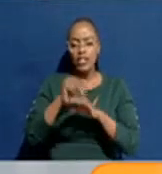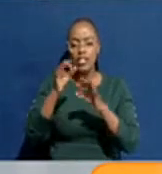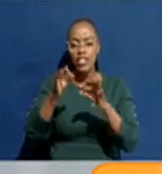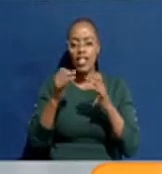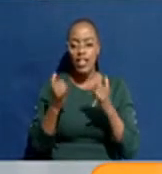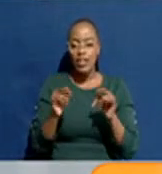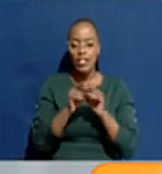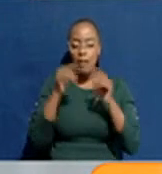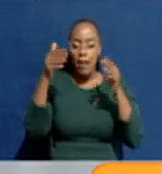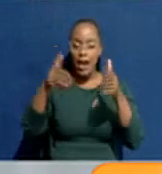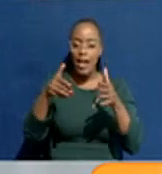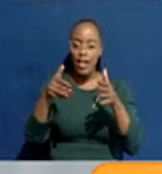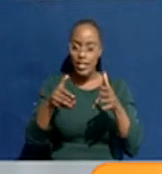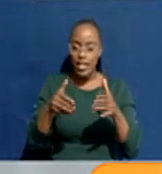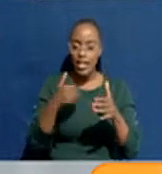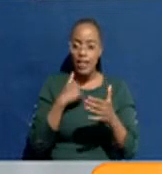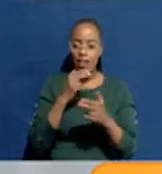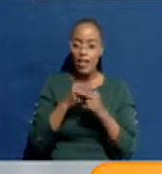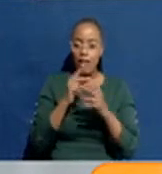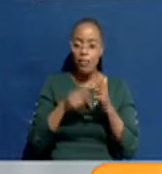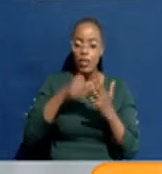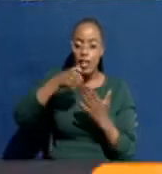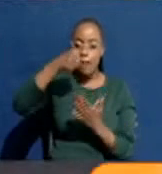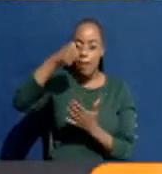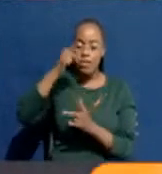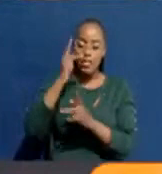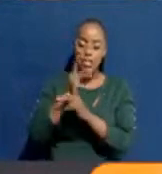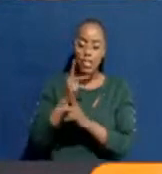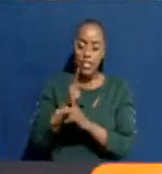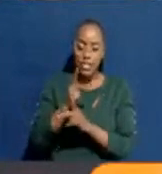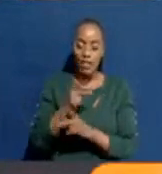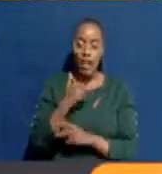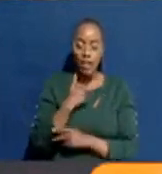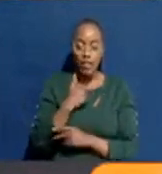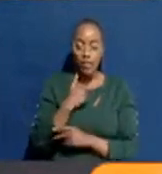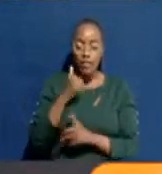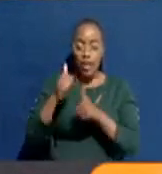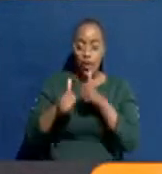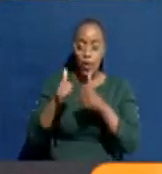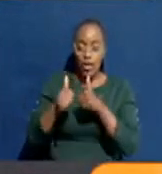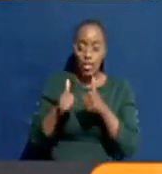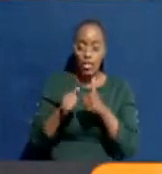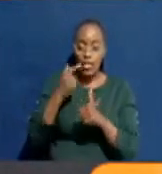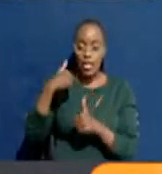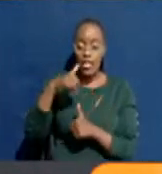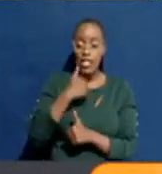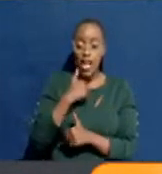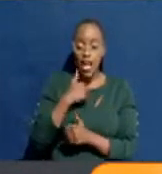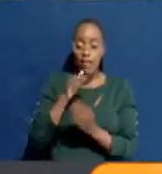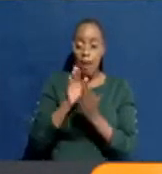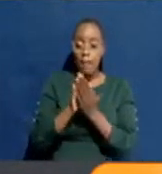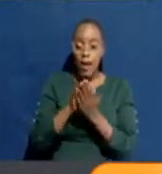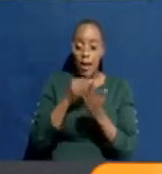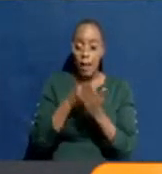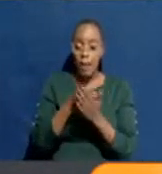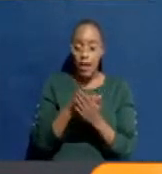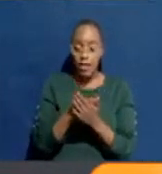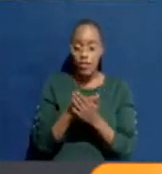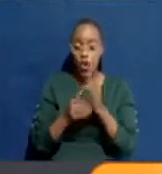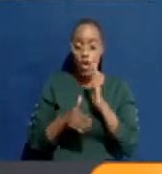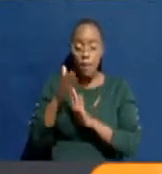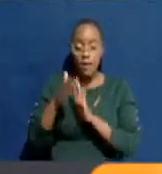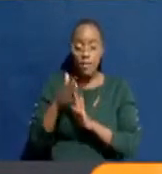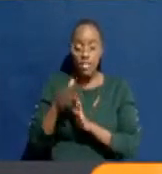even currently, there is something we call budget reserves, which we actually park money, especially for